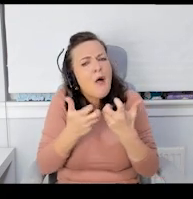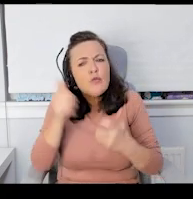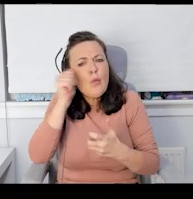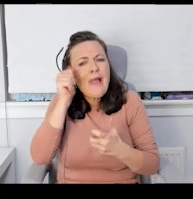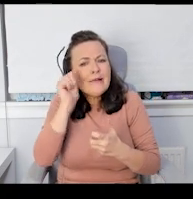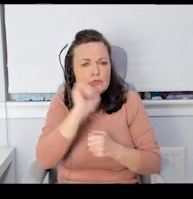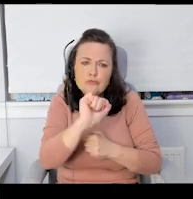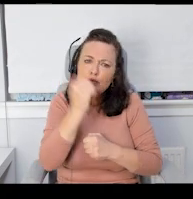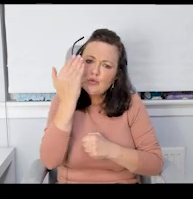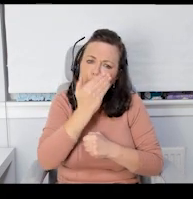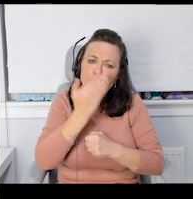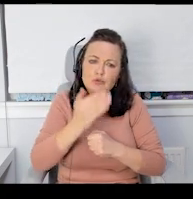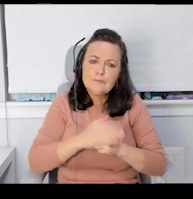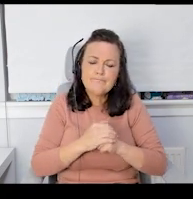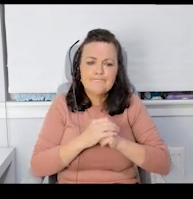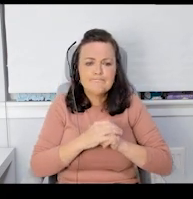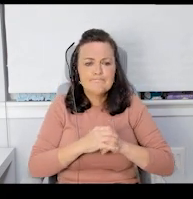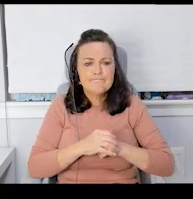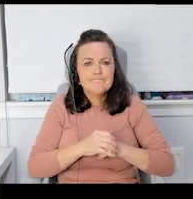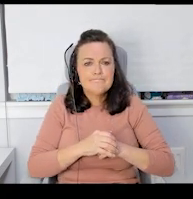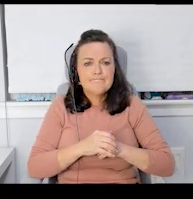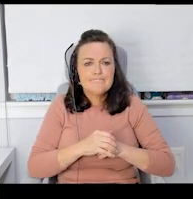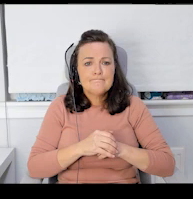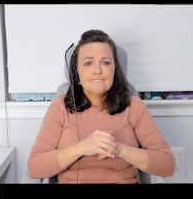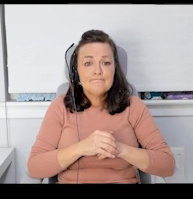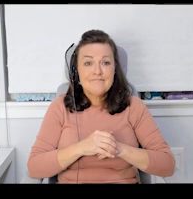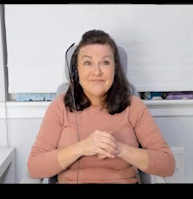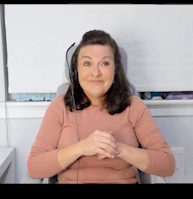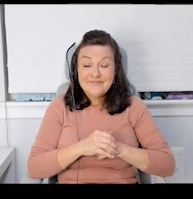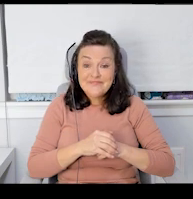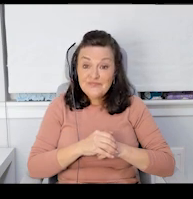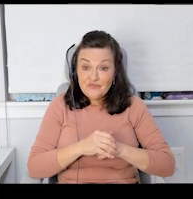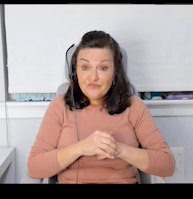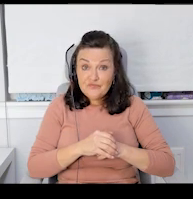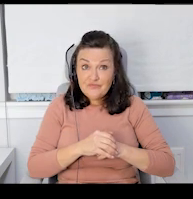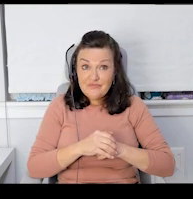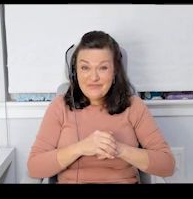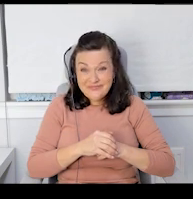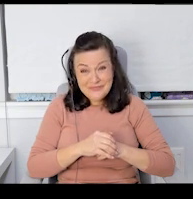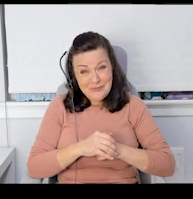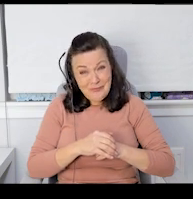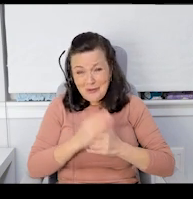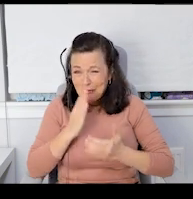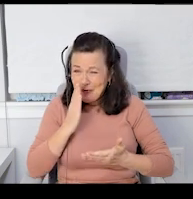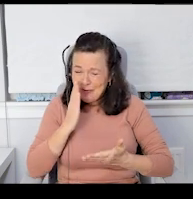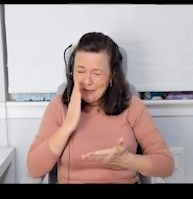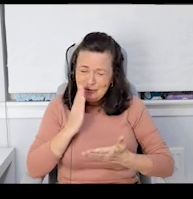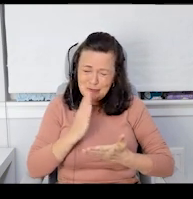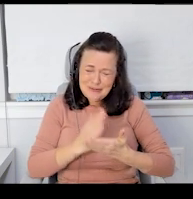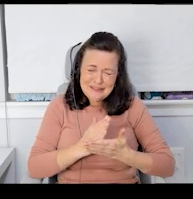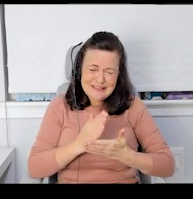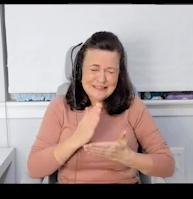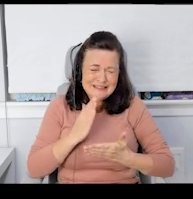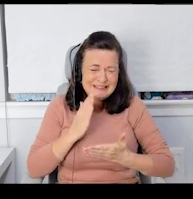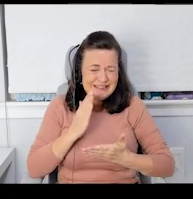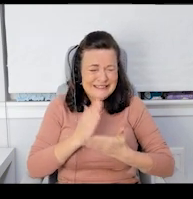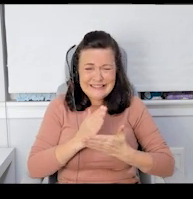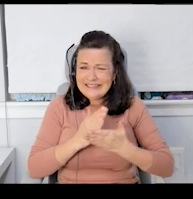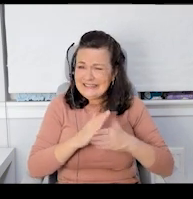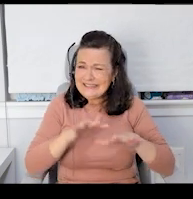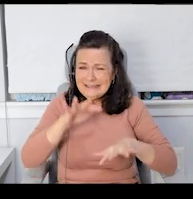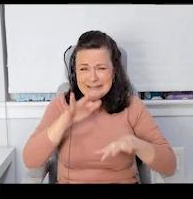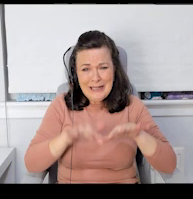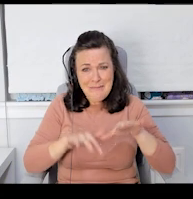how you raise awareness within the school about apprenticeships. Yep, I think really mirroring what Pam said,